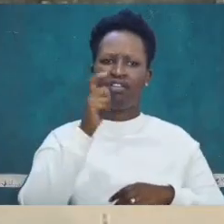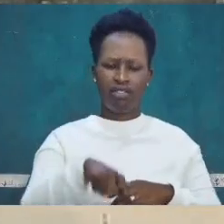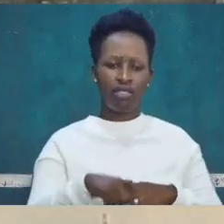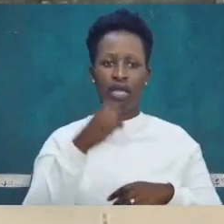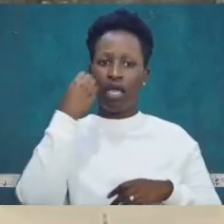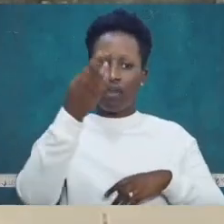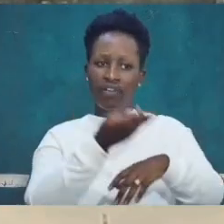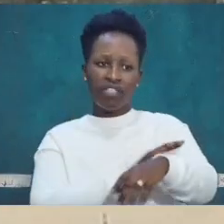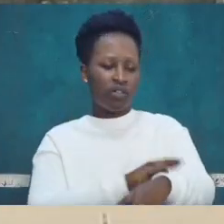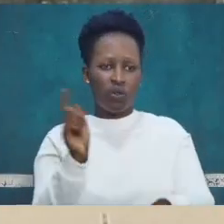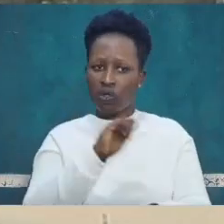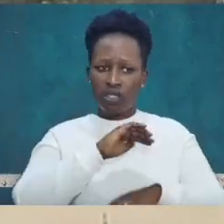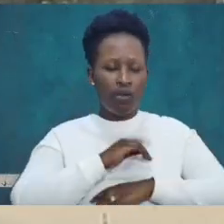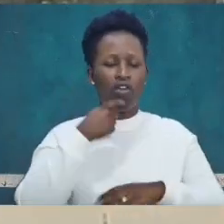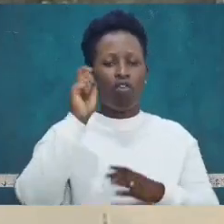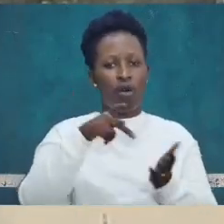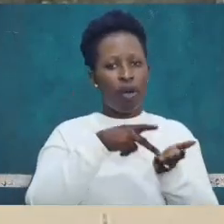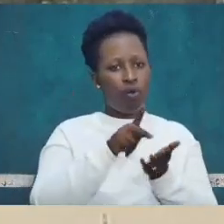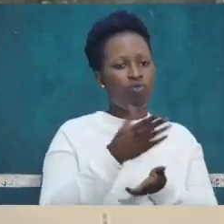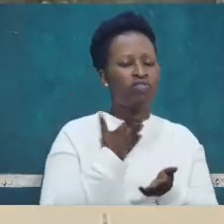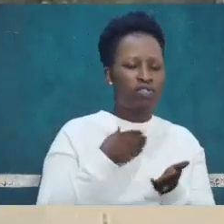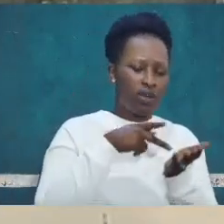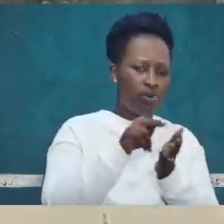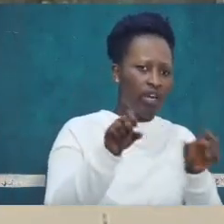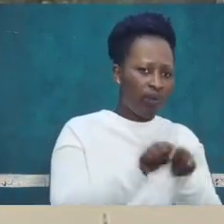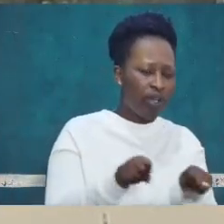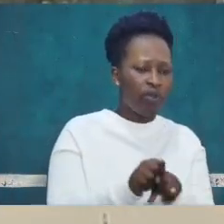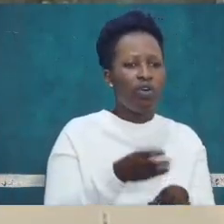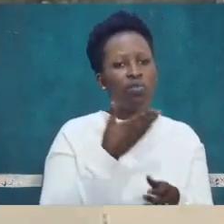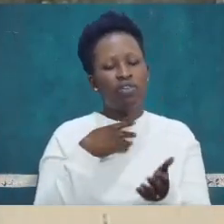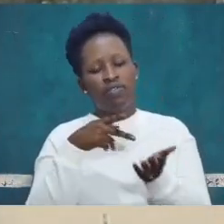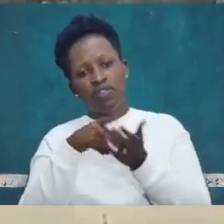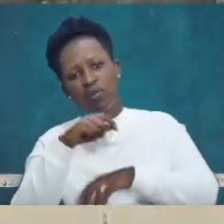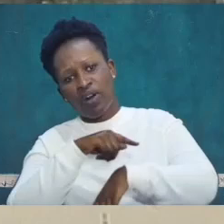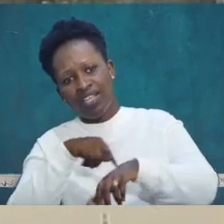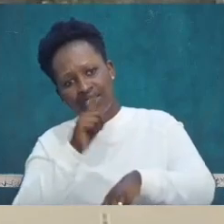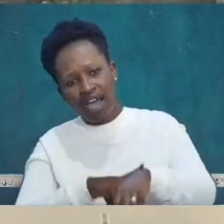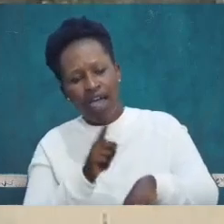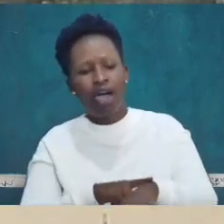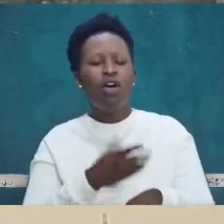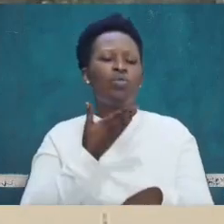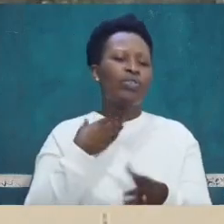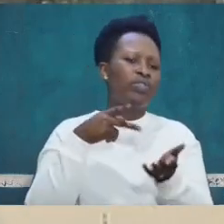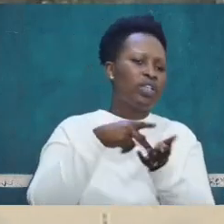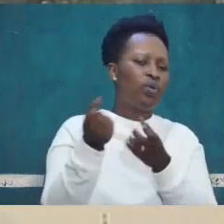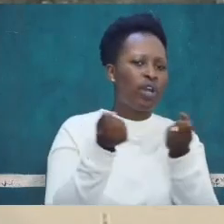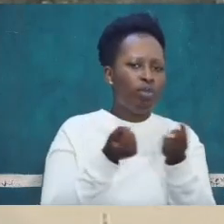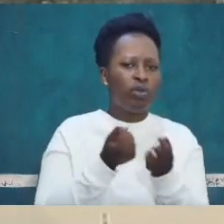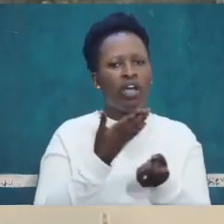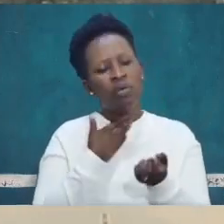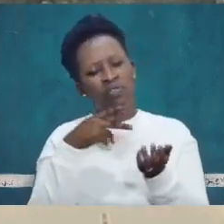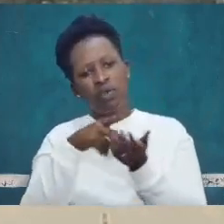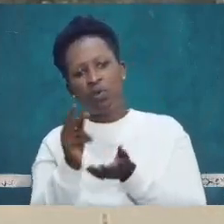you need to buy shoes, you need to buy a watch, you need to buy a car, you need to buy food, but you